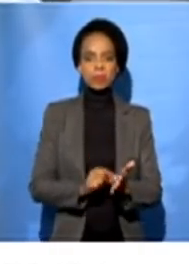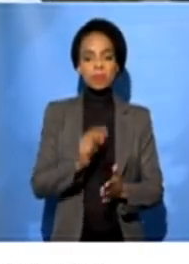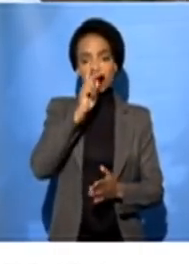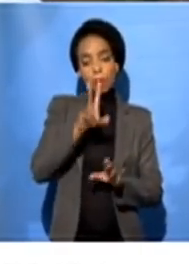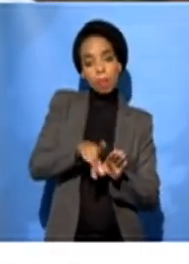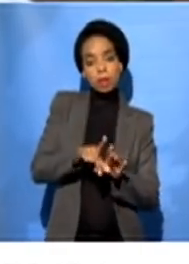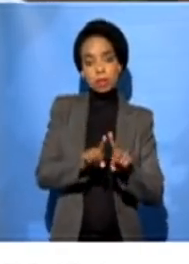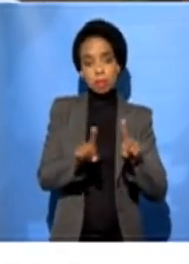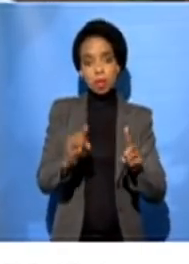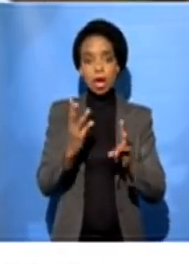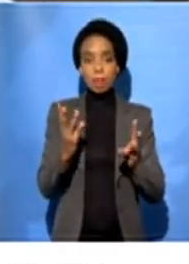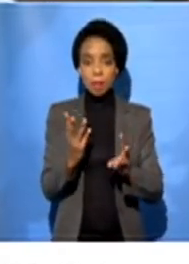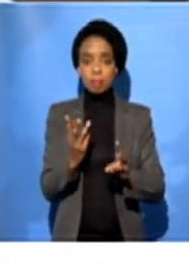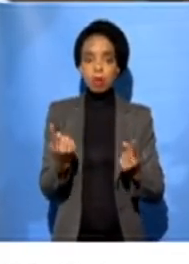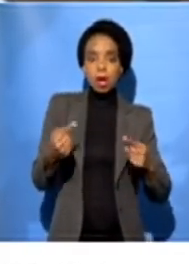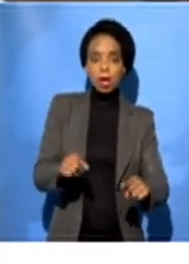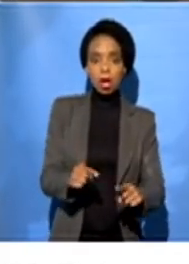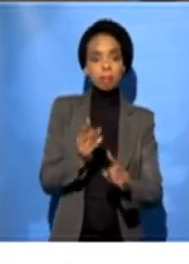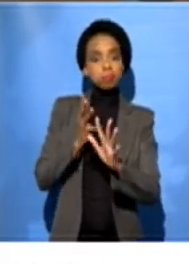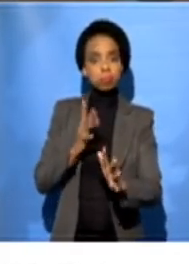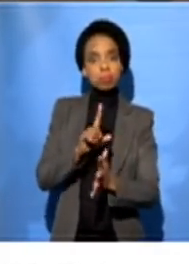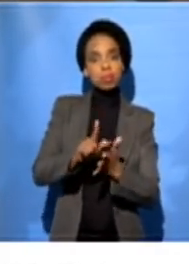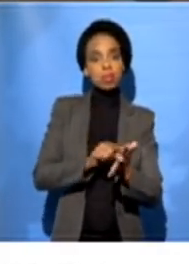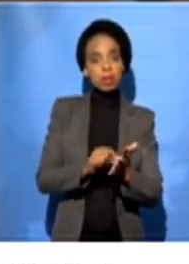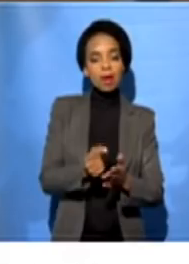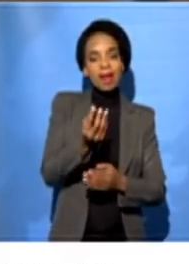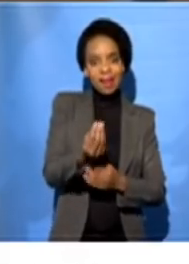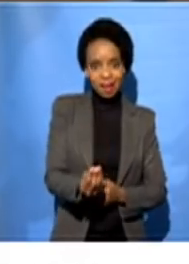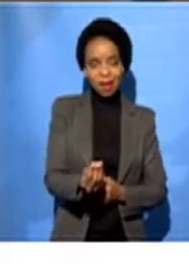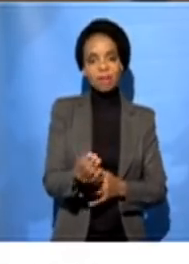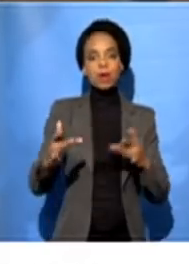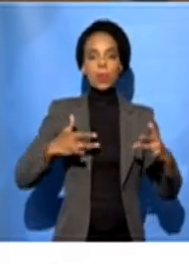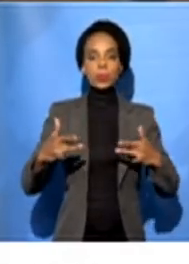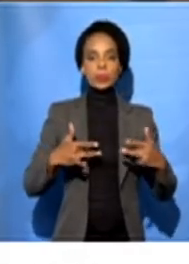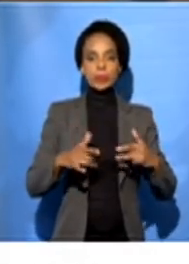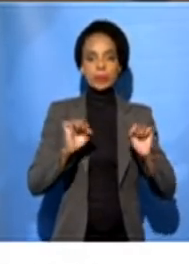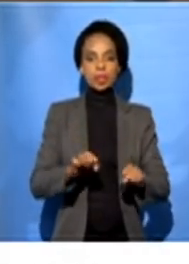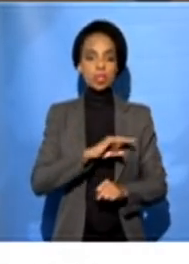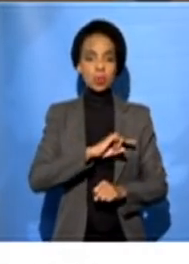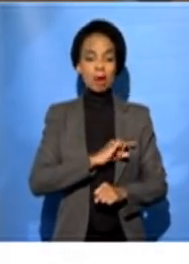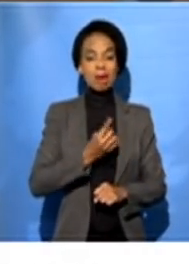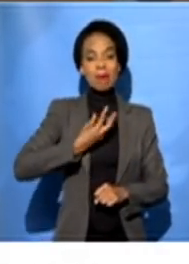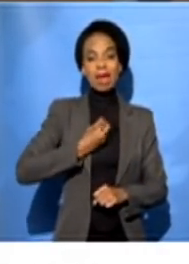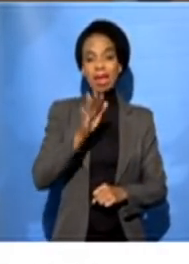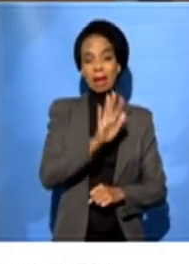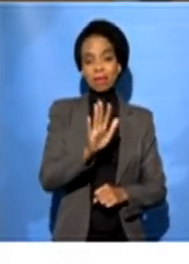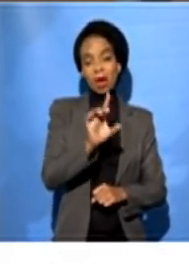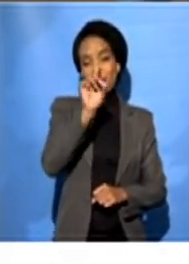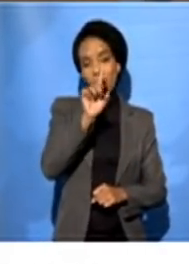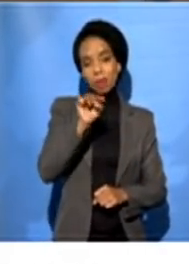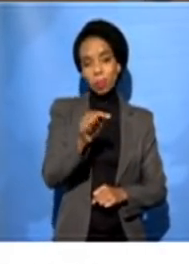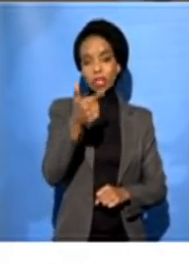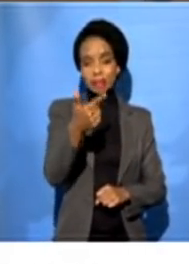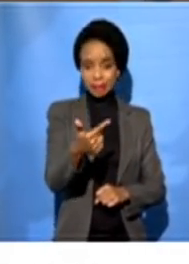and specifically voter turnout, there is an area of concern. We have about 1.7